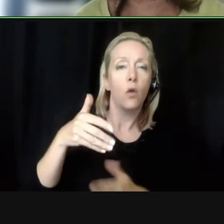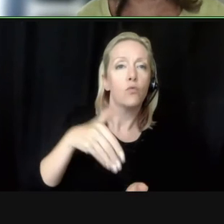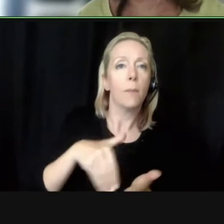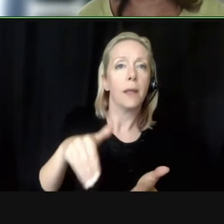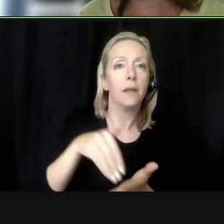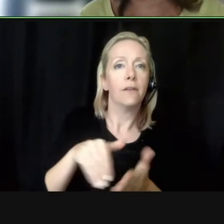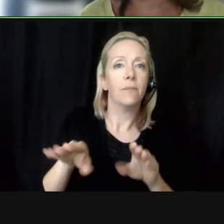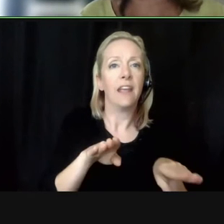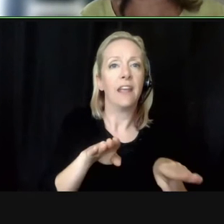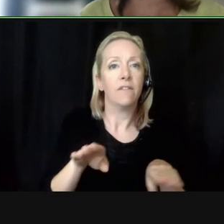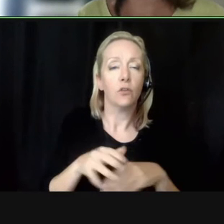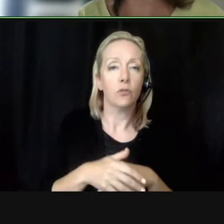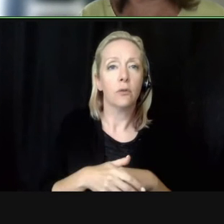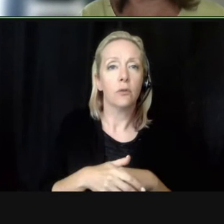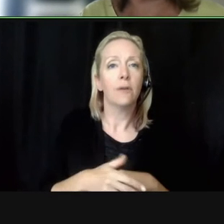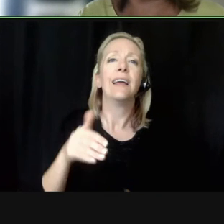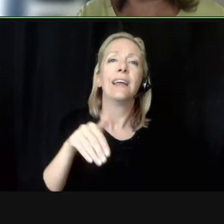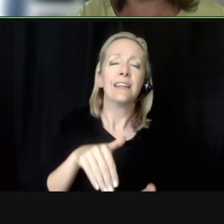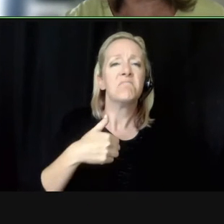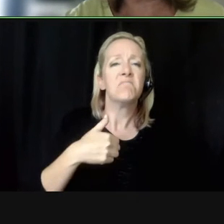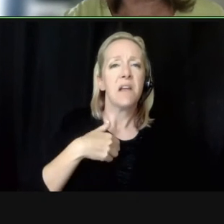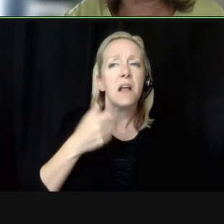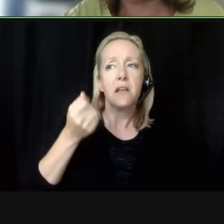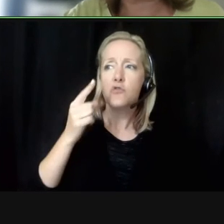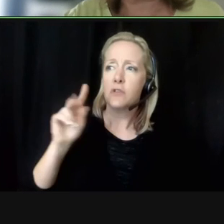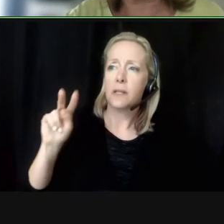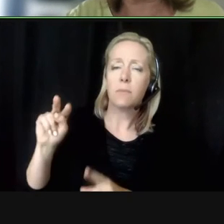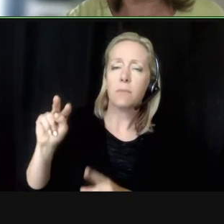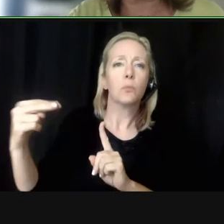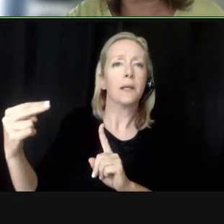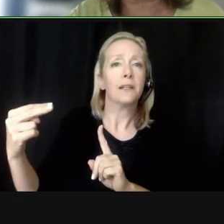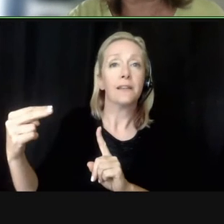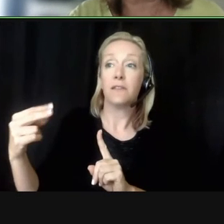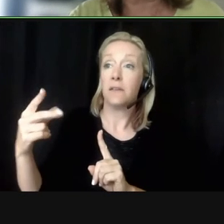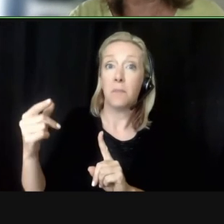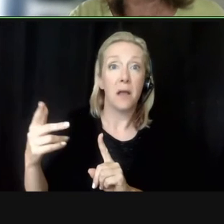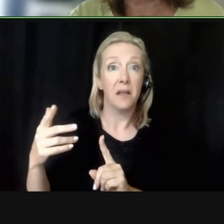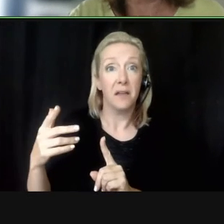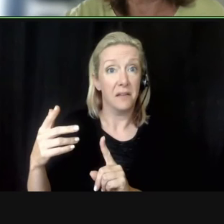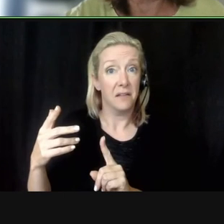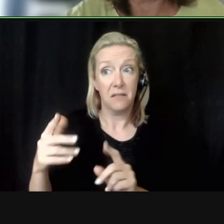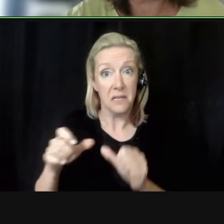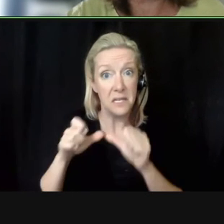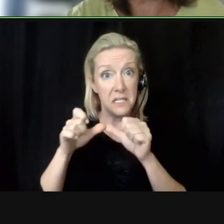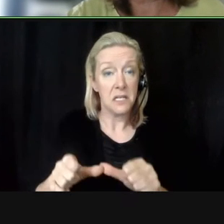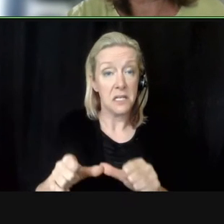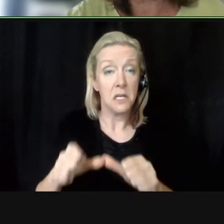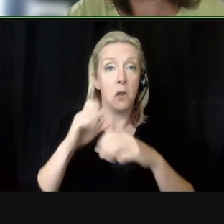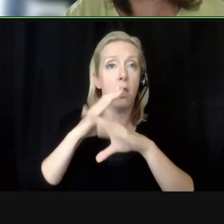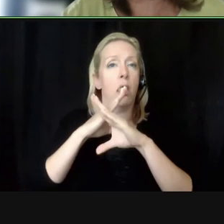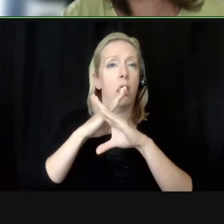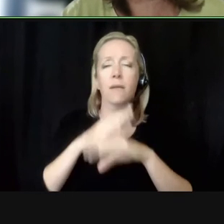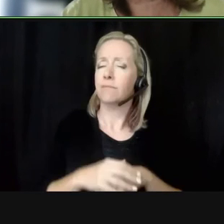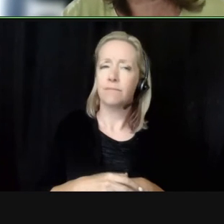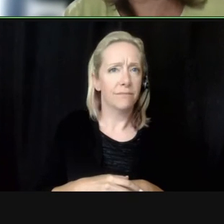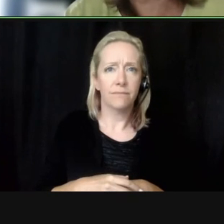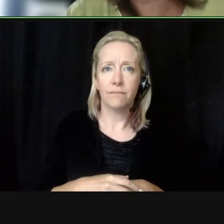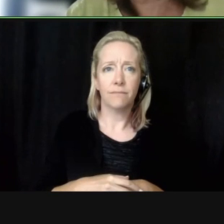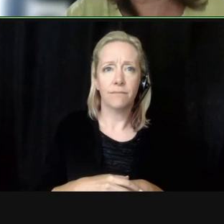these concerns from parents, but this shouldn't be the barriers from parents. They